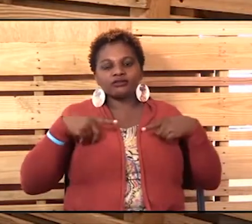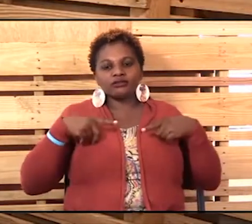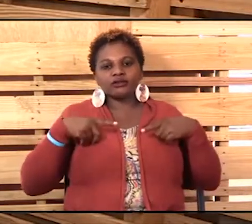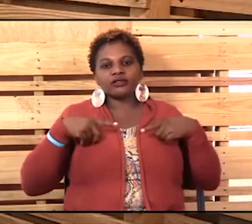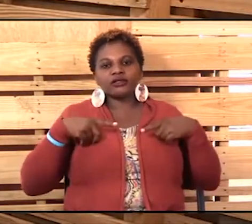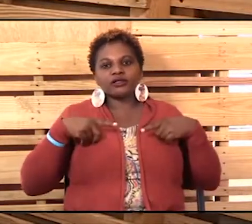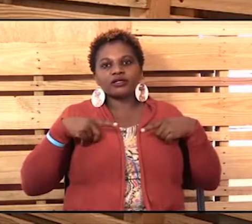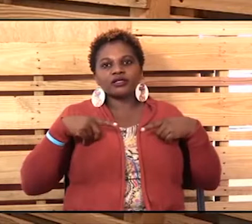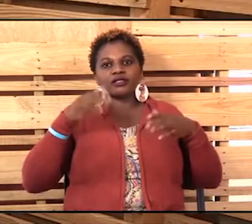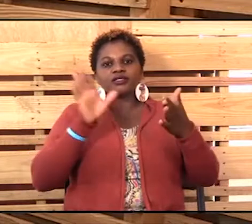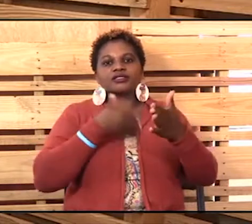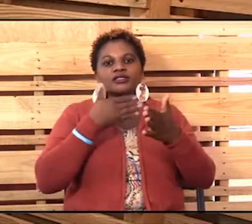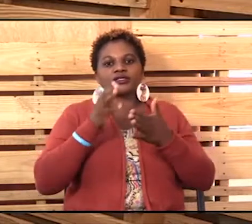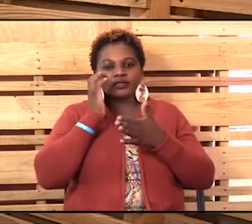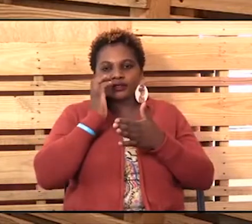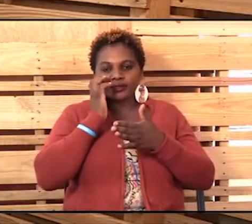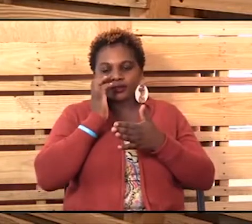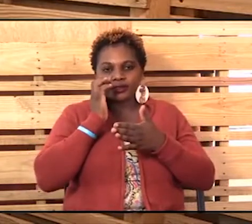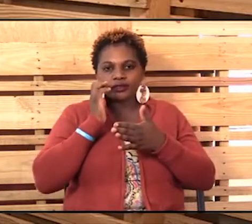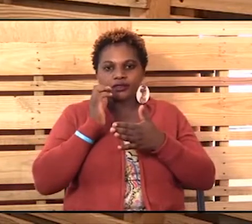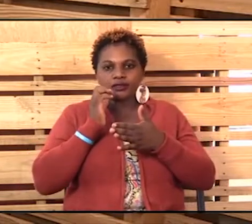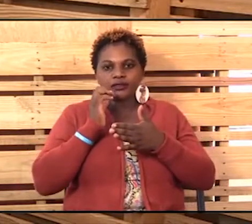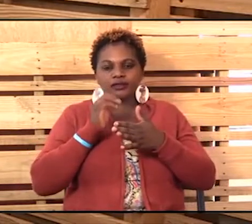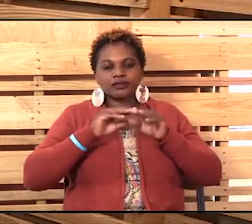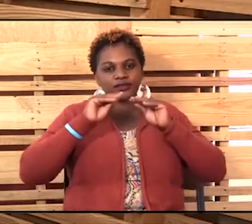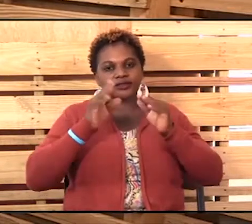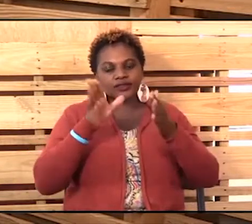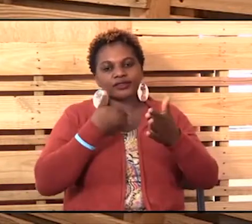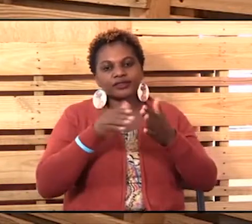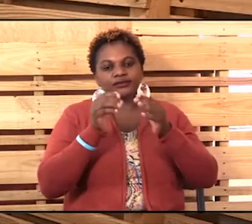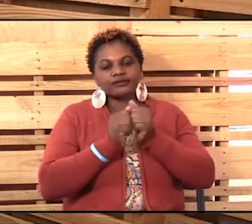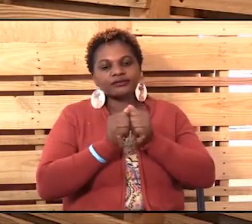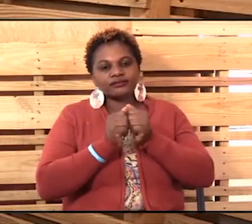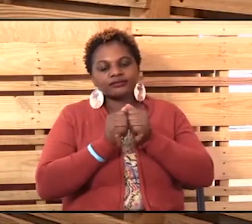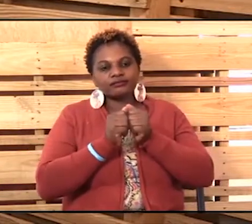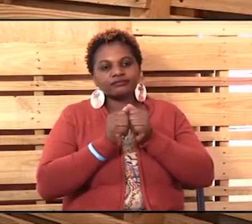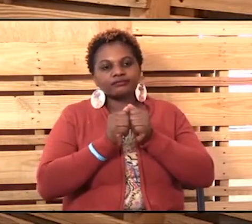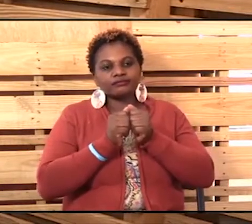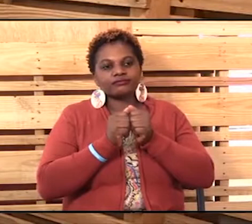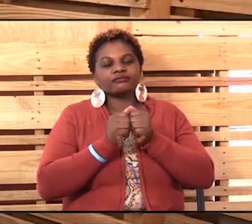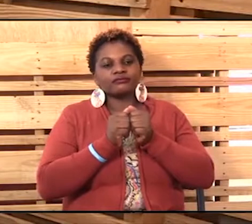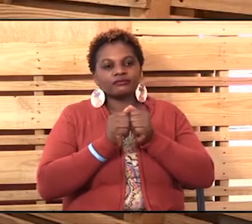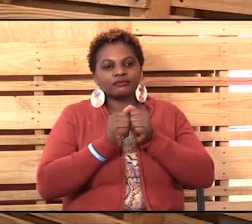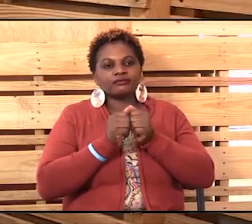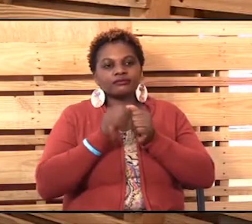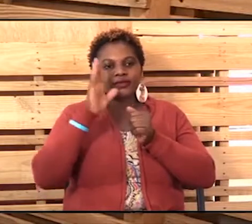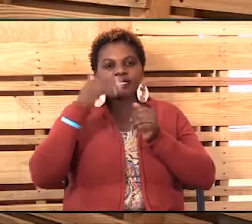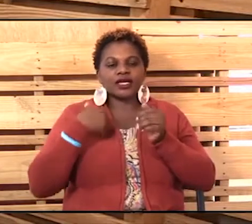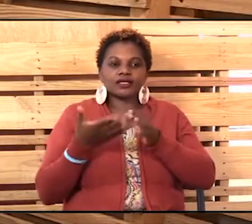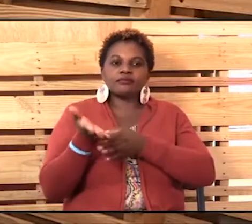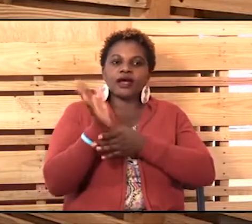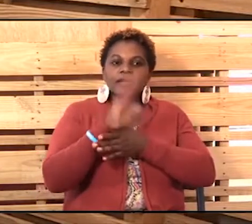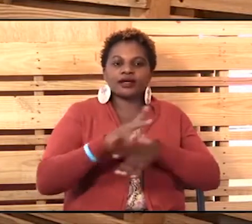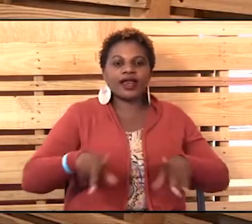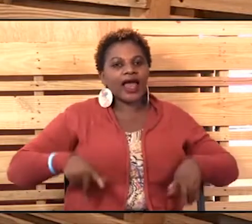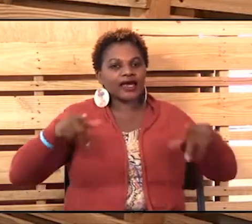He has come back to life. I have a short song for it. Let me teach you the song and we're going to say it together. Wow. It says, he has come